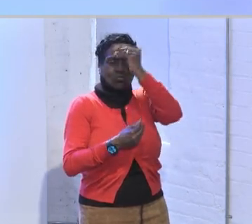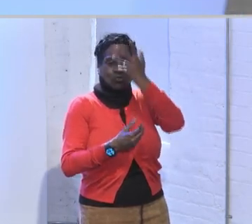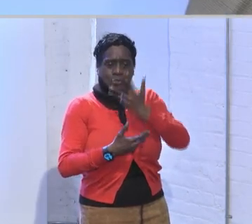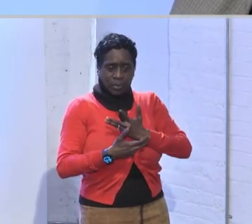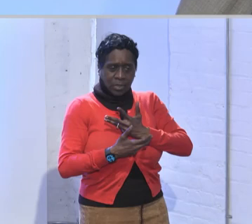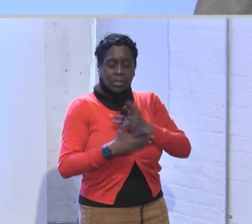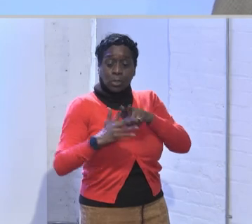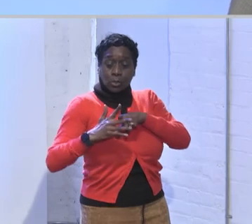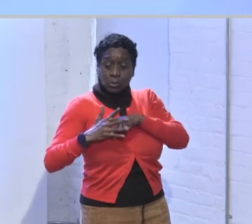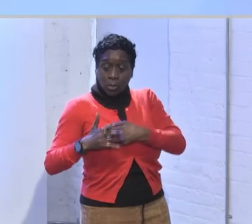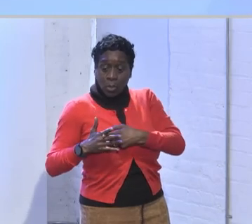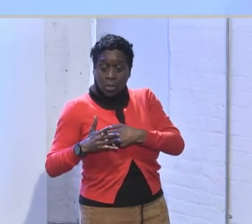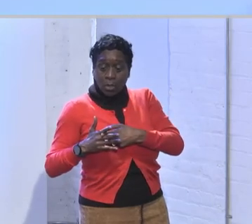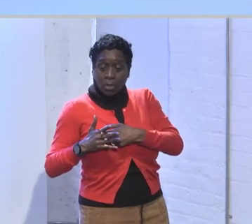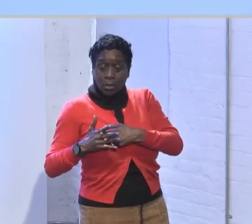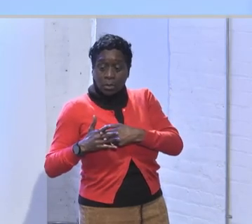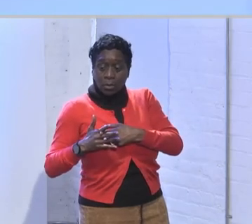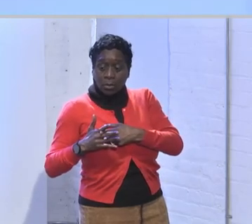starts with